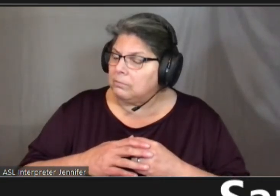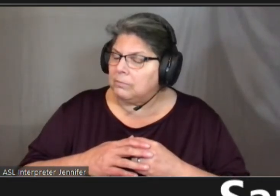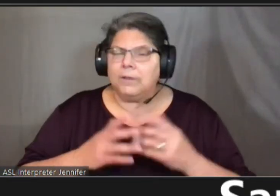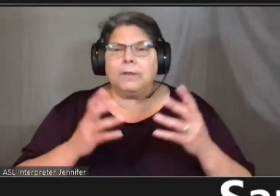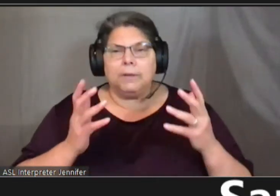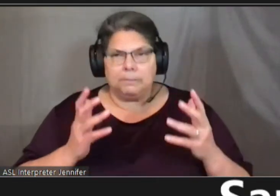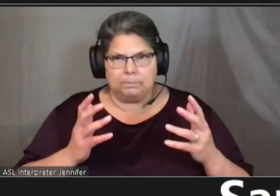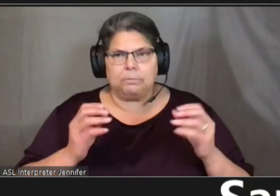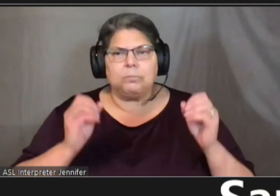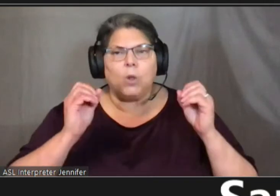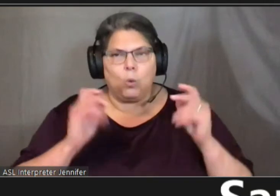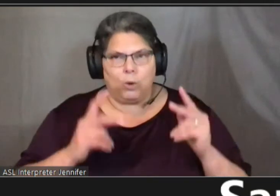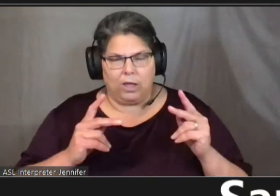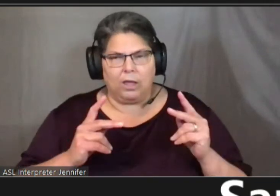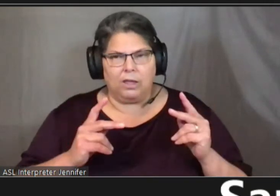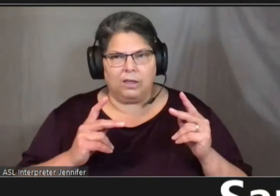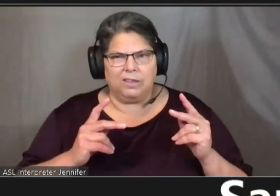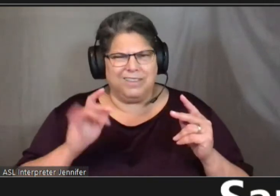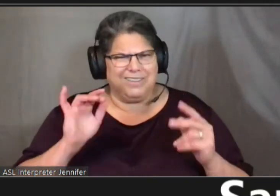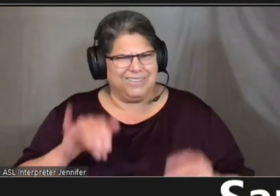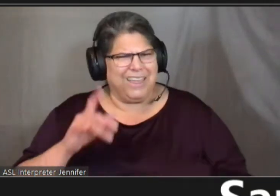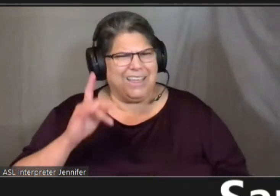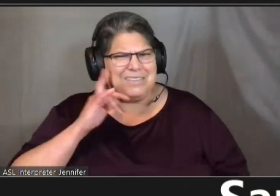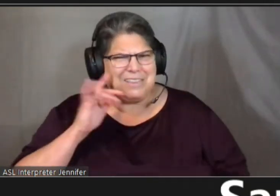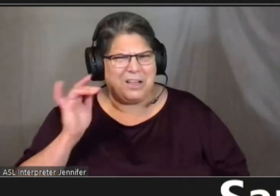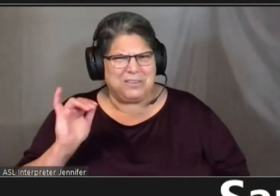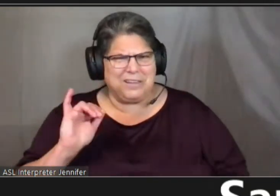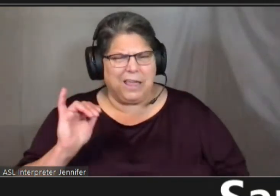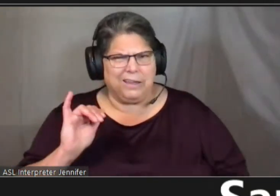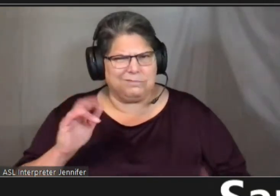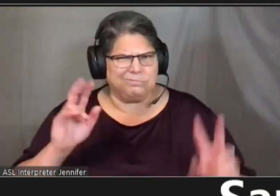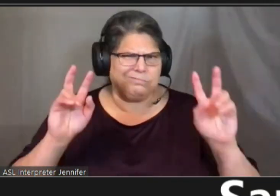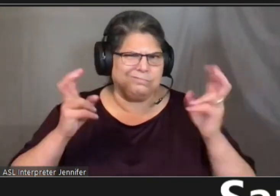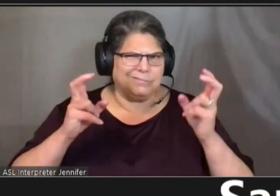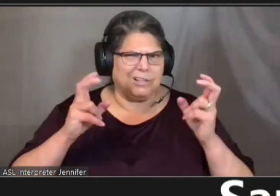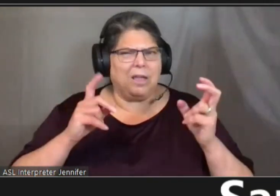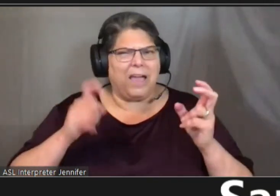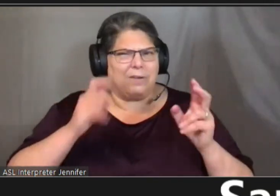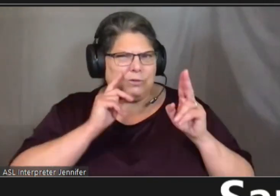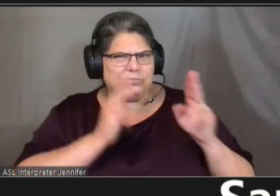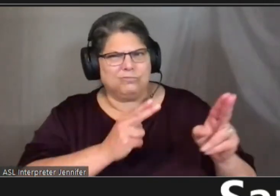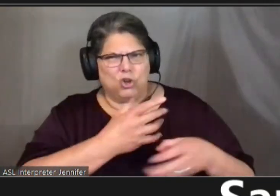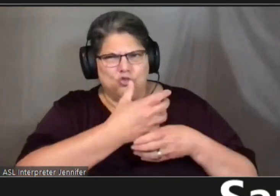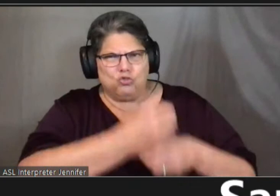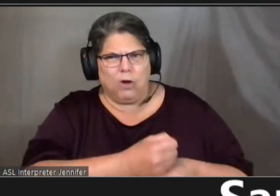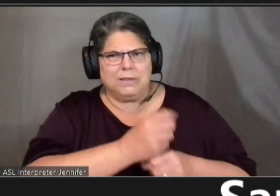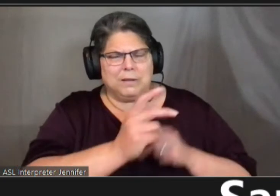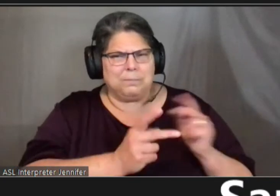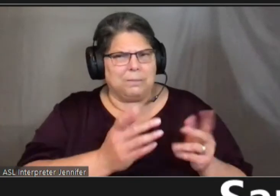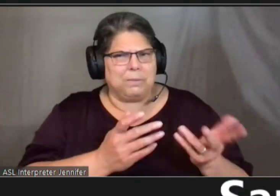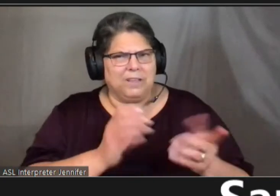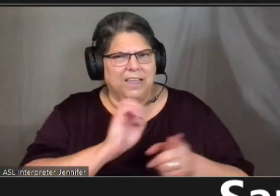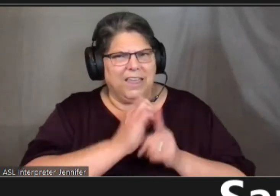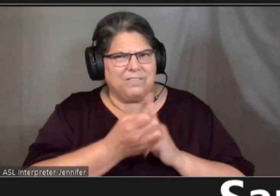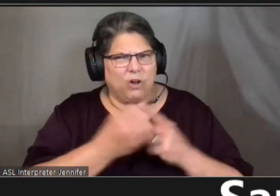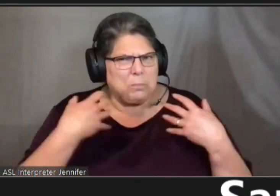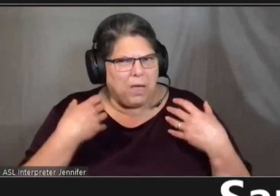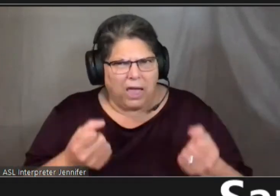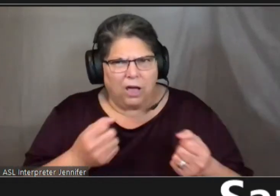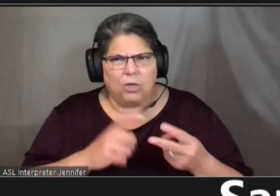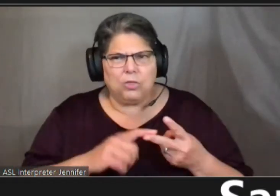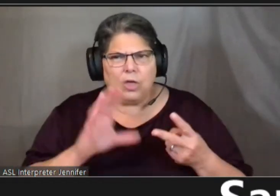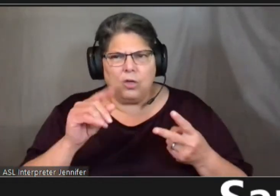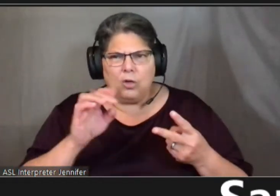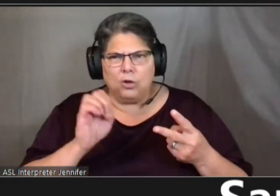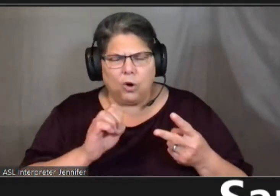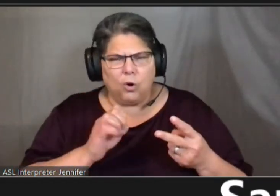So that sounds kind of like an honor system. Like environmental health or code enforcement is not going to be patrolling